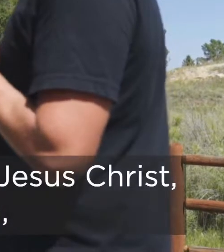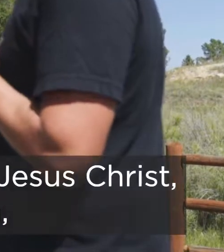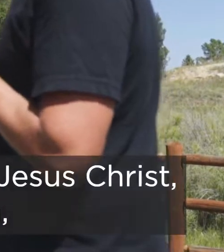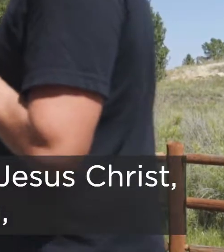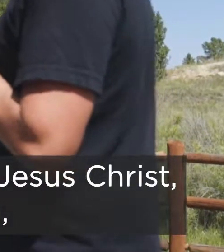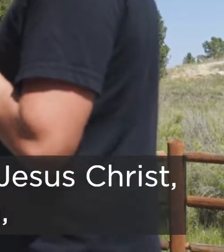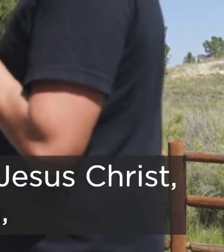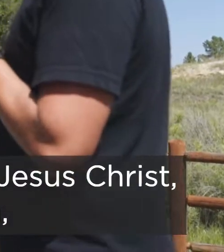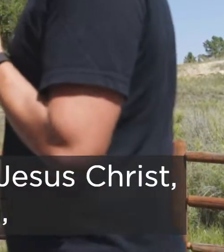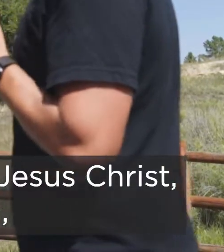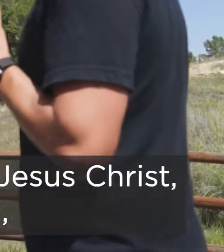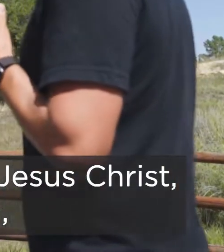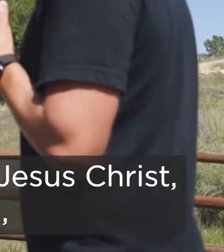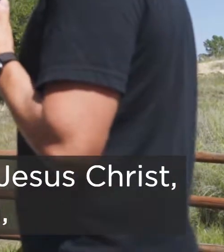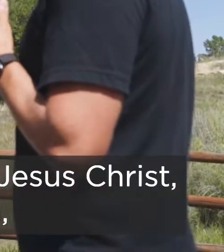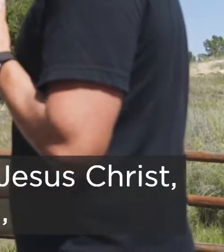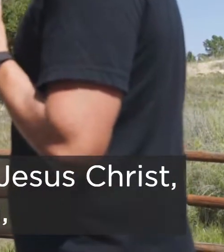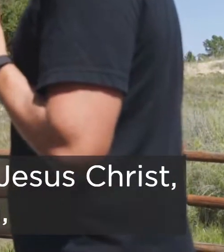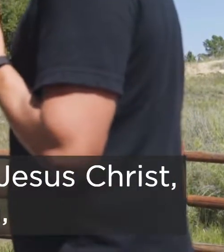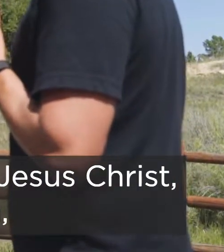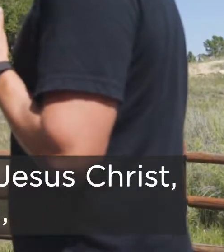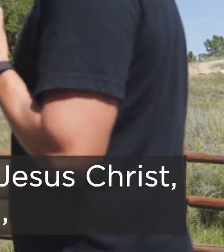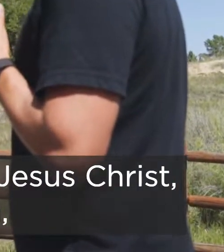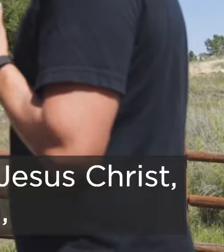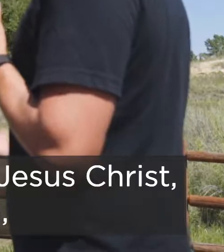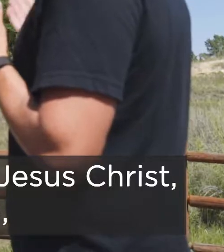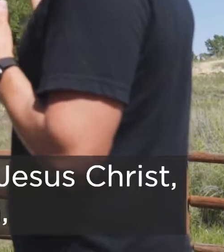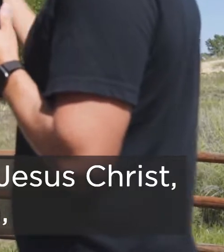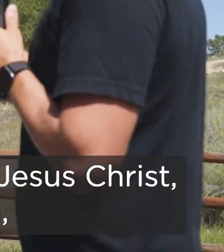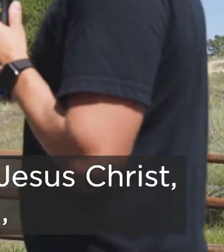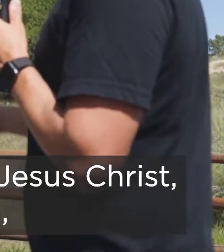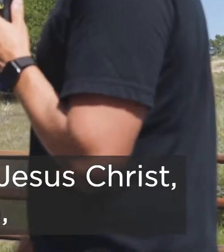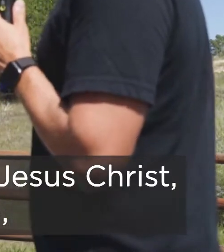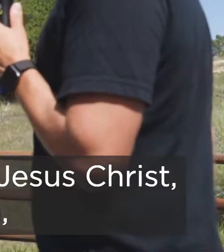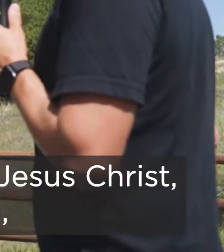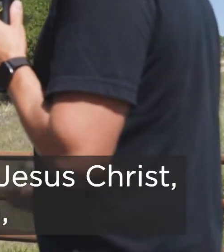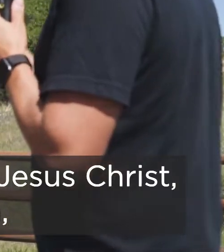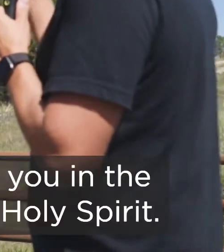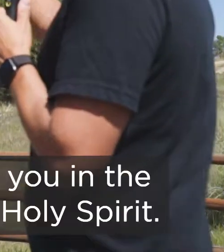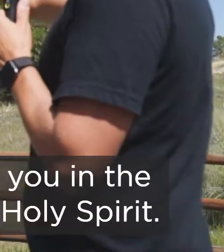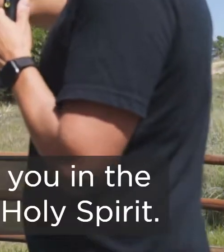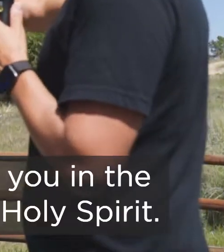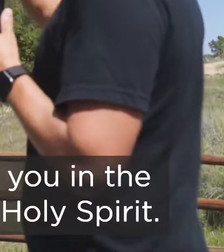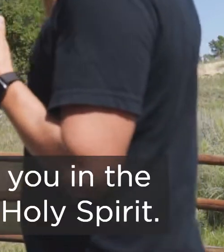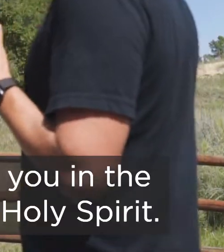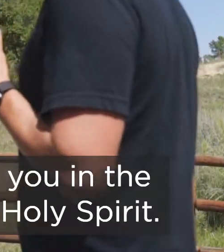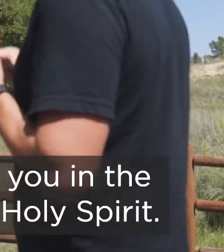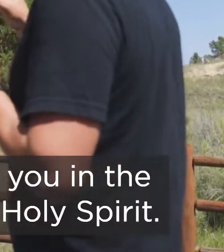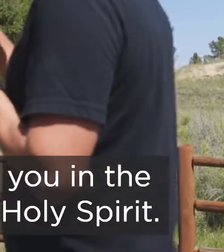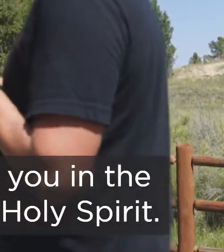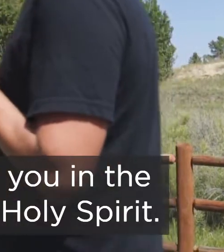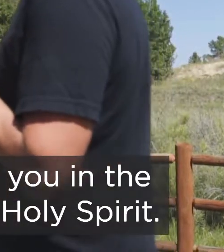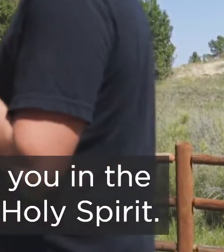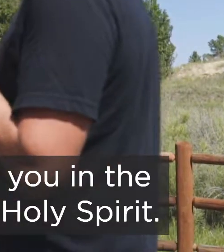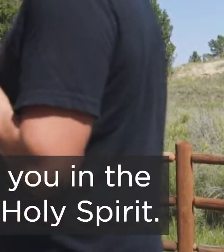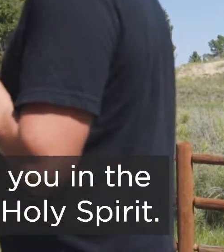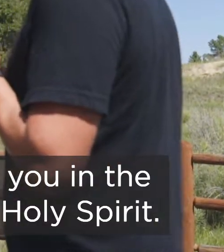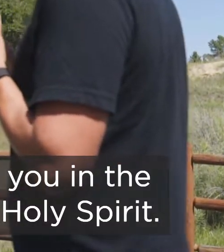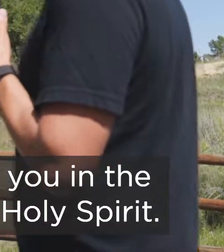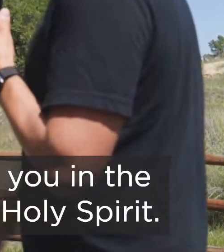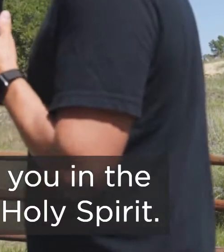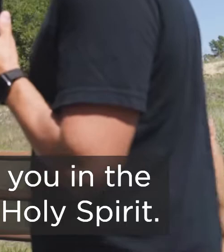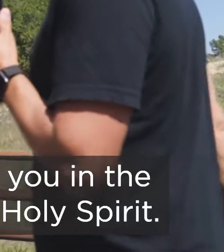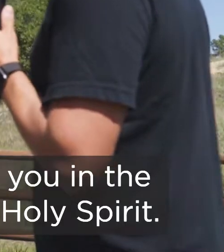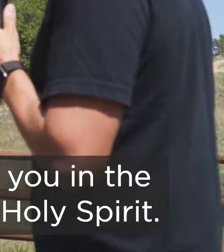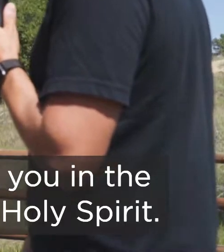So because of your profession of faith in Jesus Christ, is forgiveness for your sin. It's Dad and I's real honor